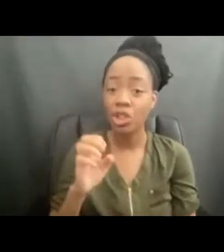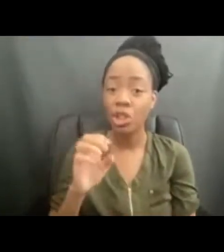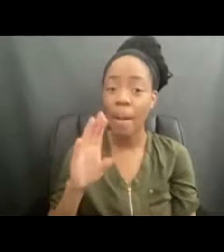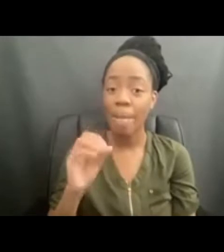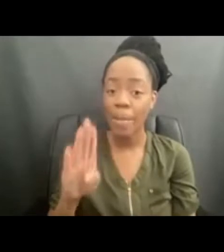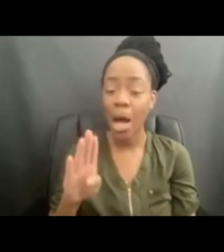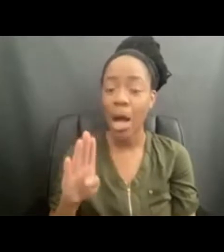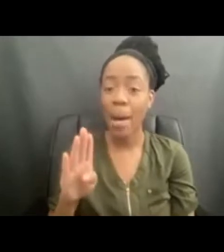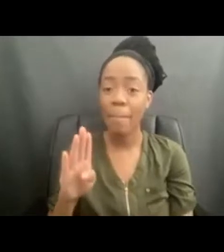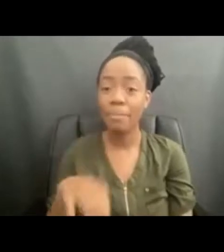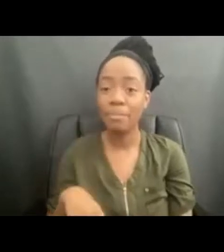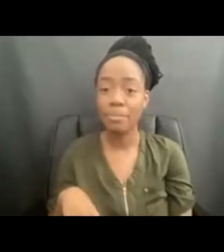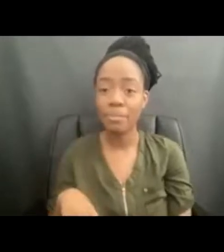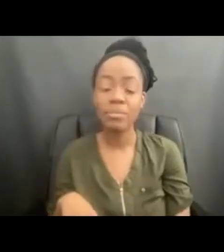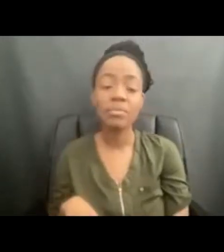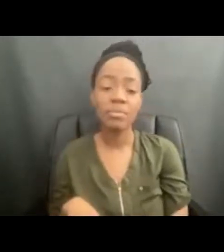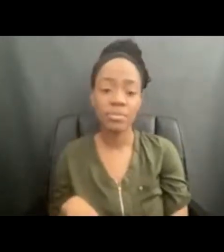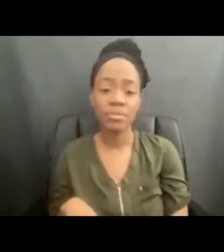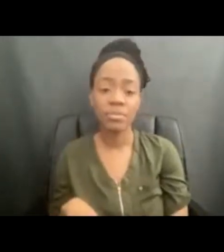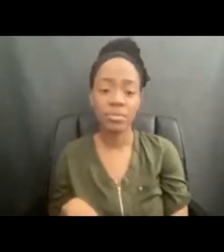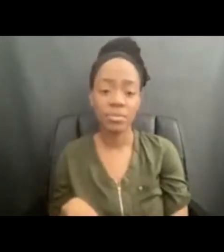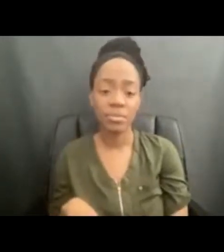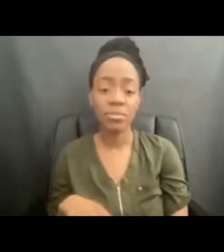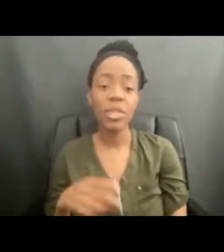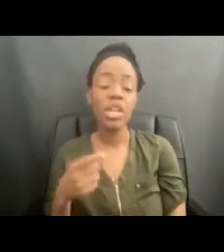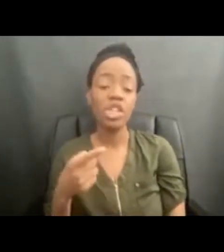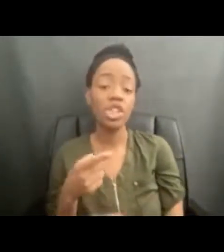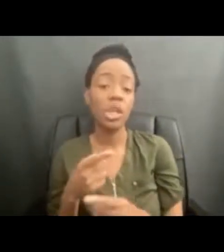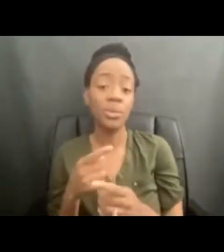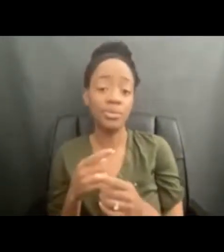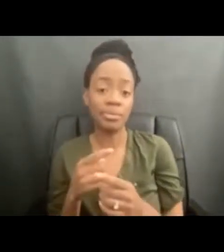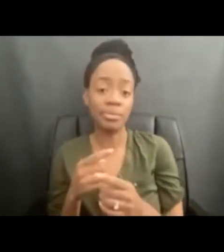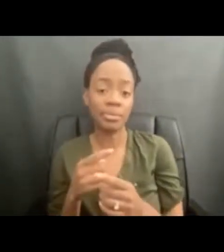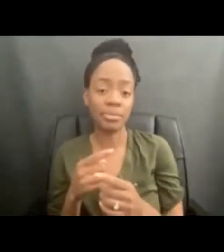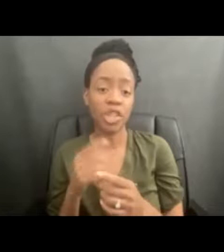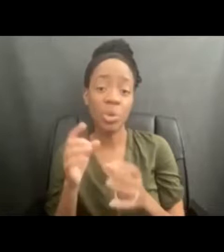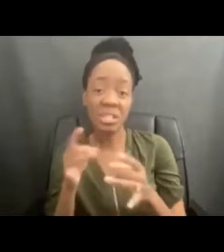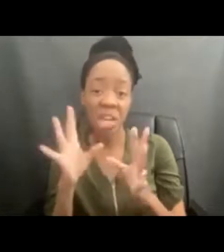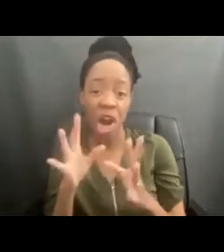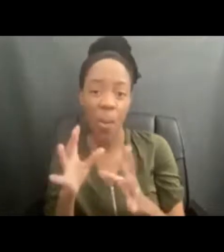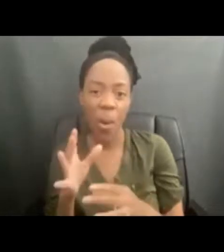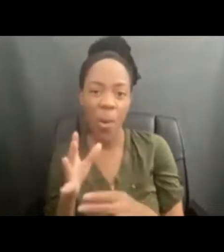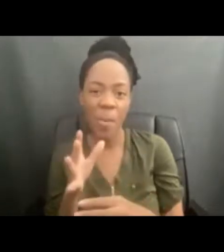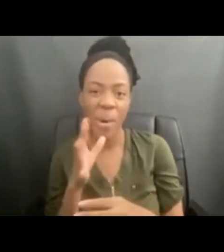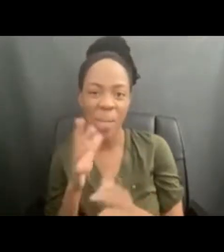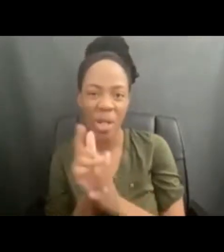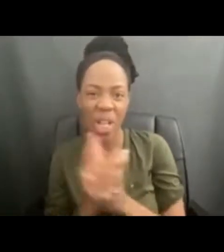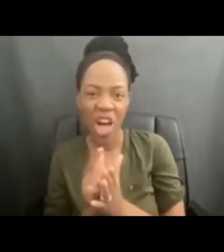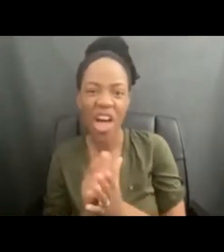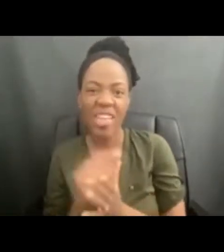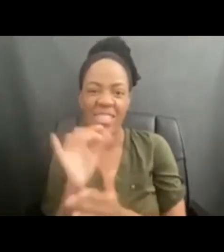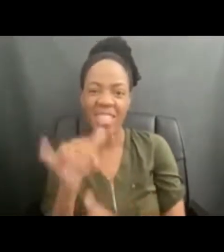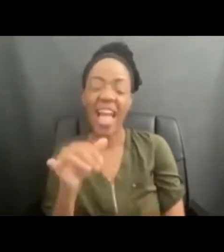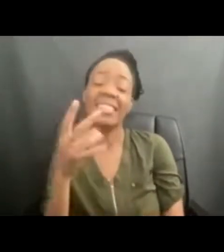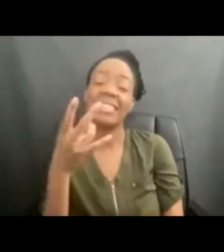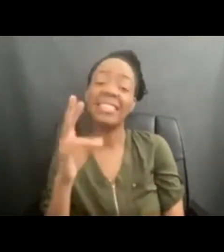Field's mother on Brothers and Sisters. The terrible mother-in-law in that 70s show, the feisty